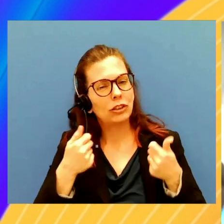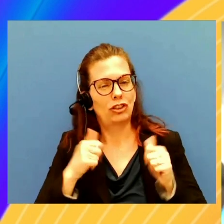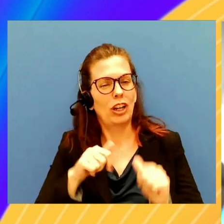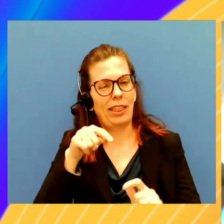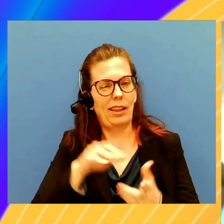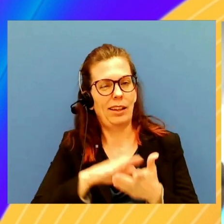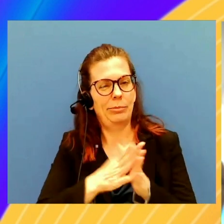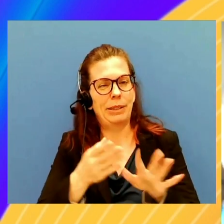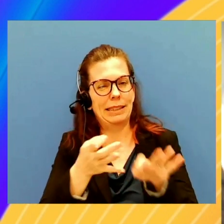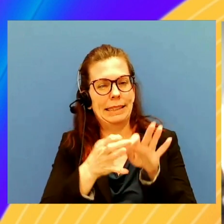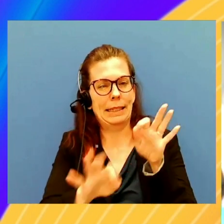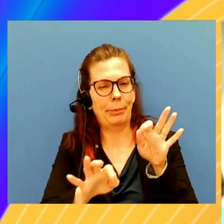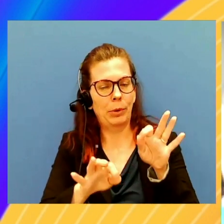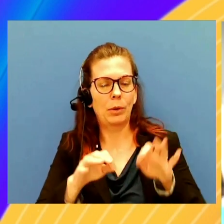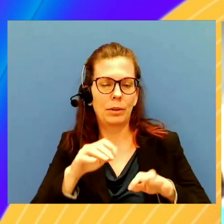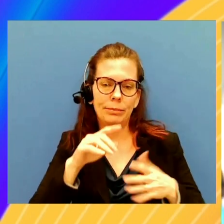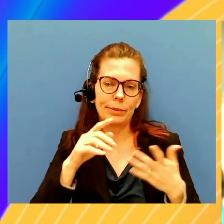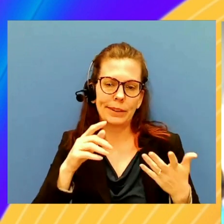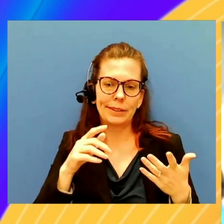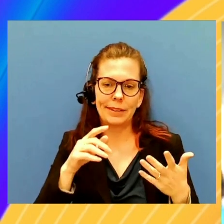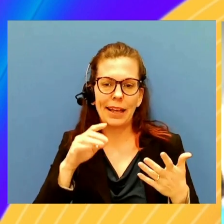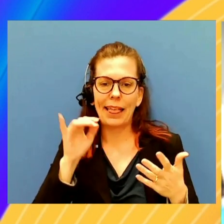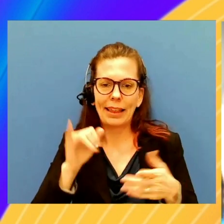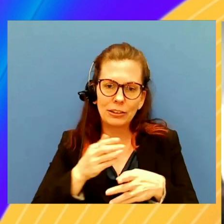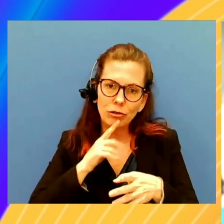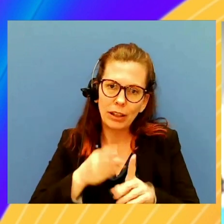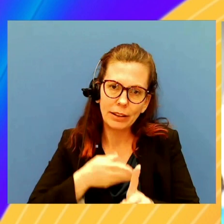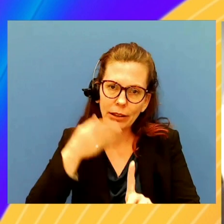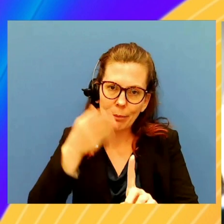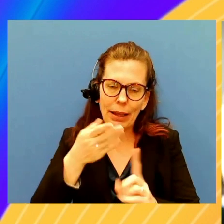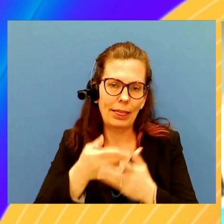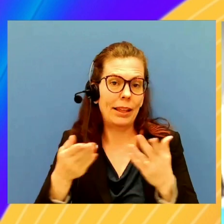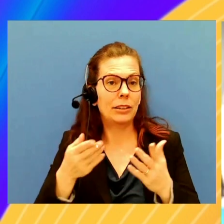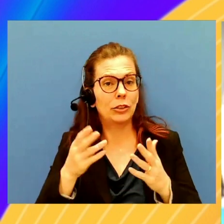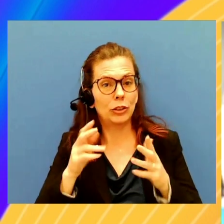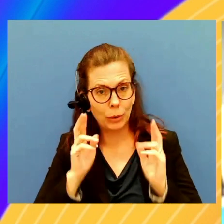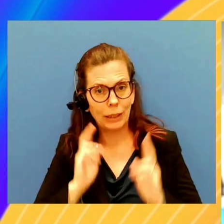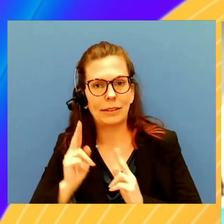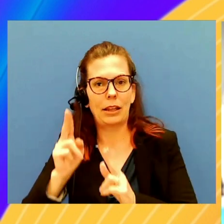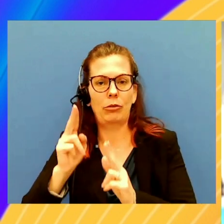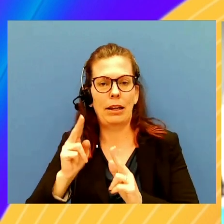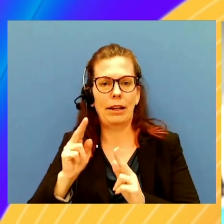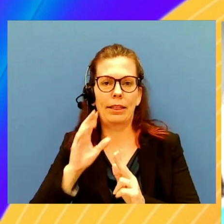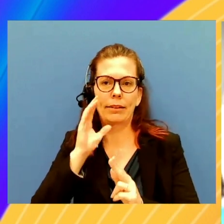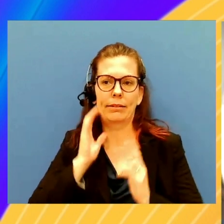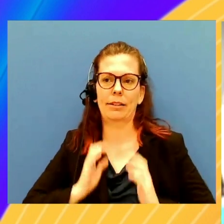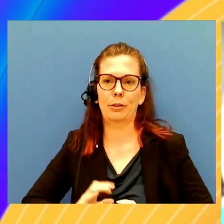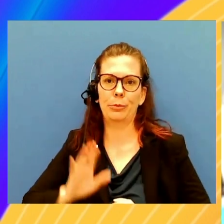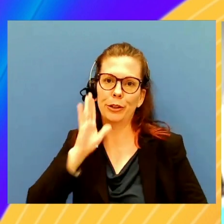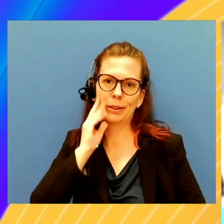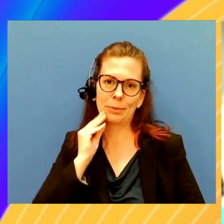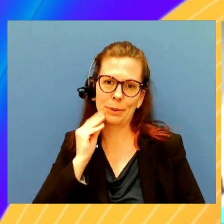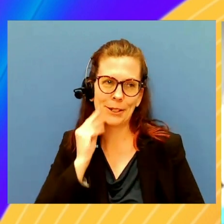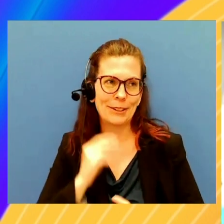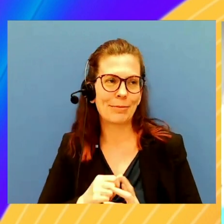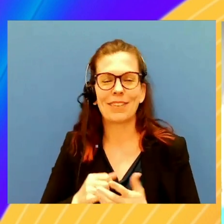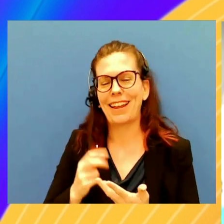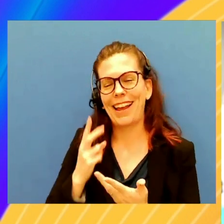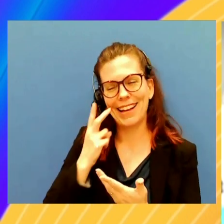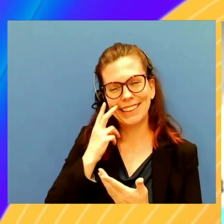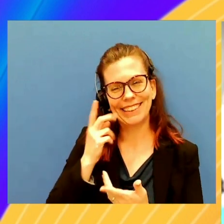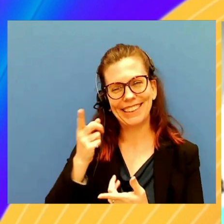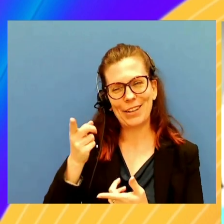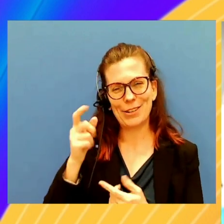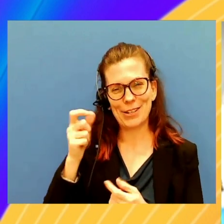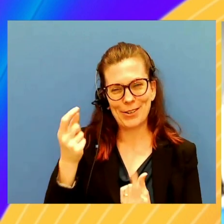simple because that's the main thing, right? To accelerate our customers' experience. I see what you did there. Okay, you